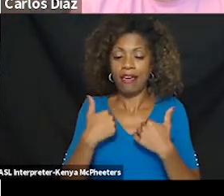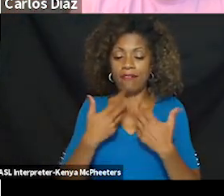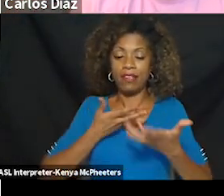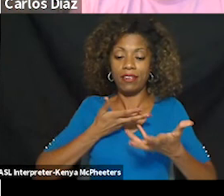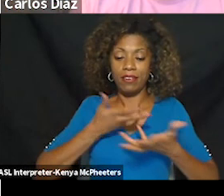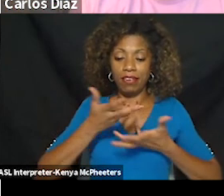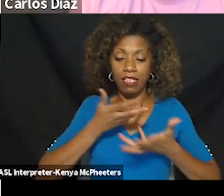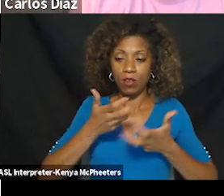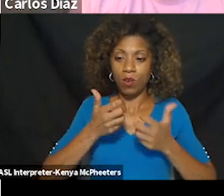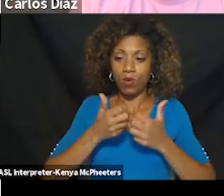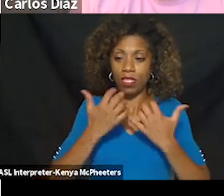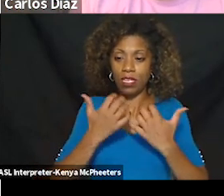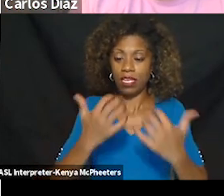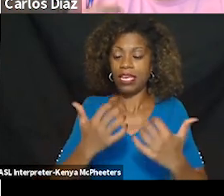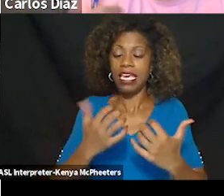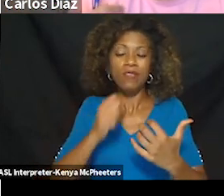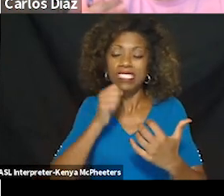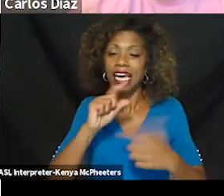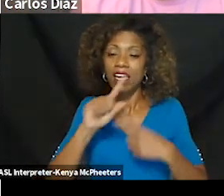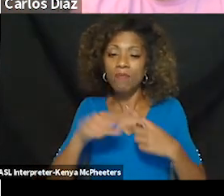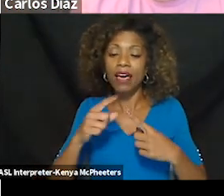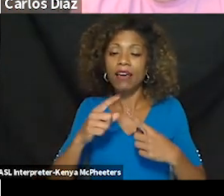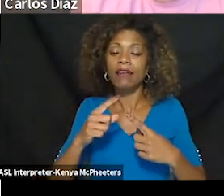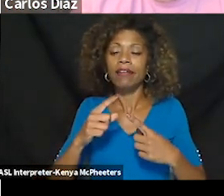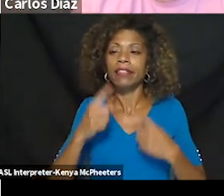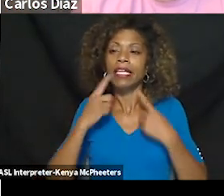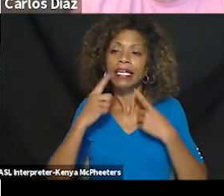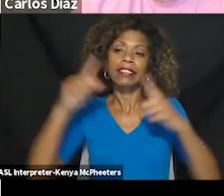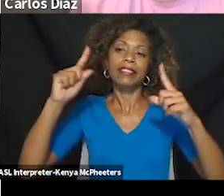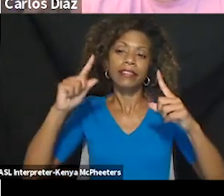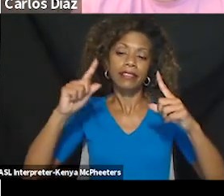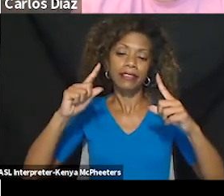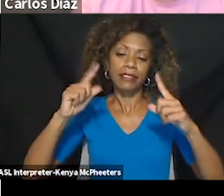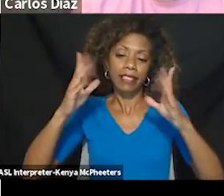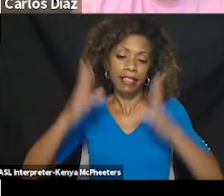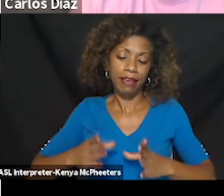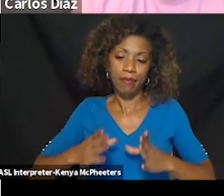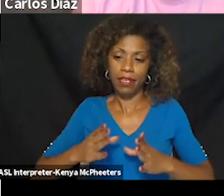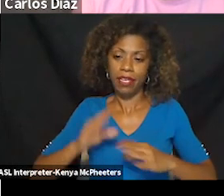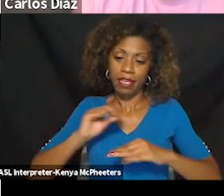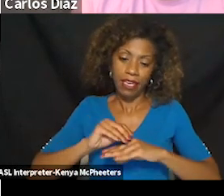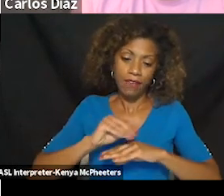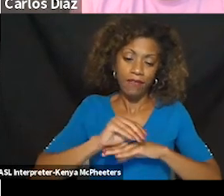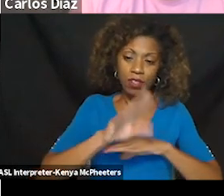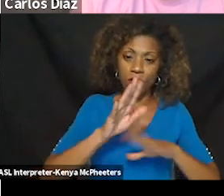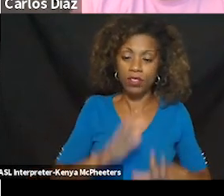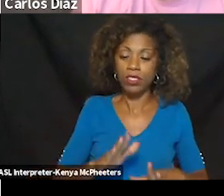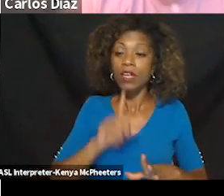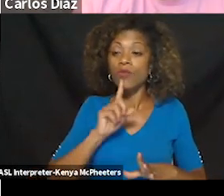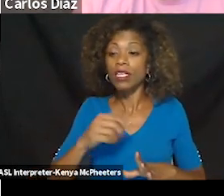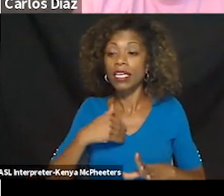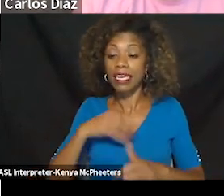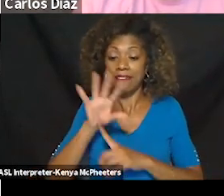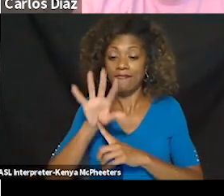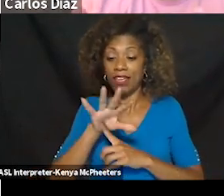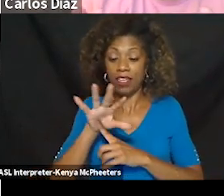about celebrity influencers. He did it on his own, wrote, directed, and shot the video on his own. So that was one of the